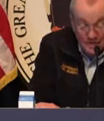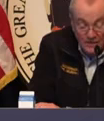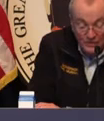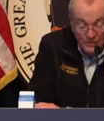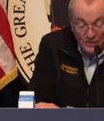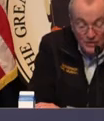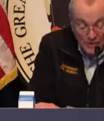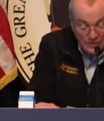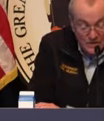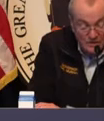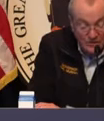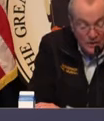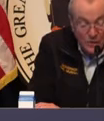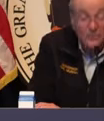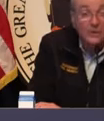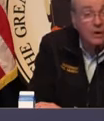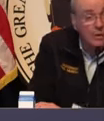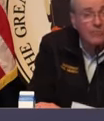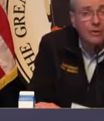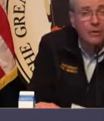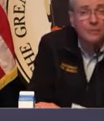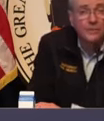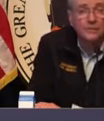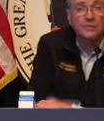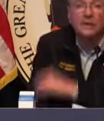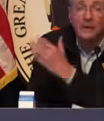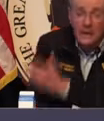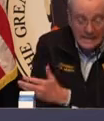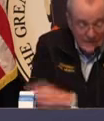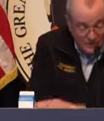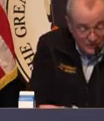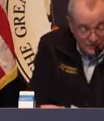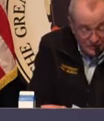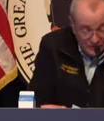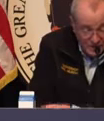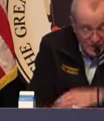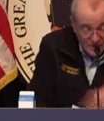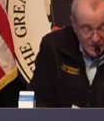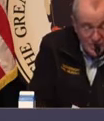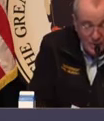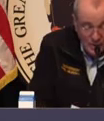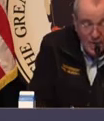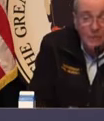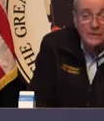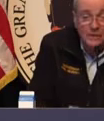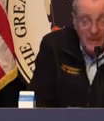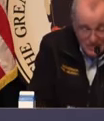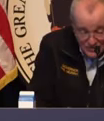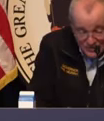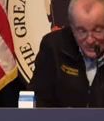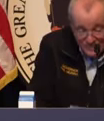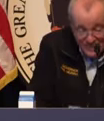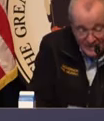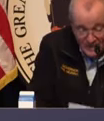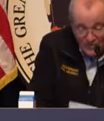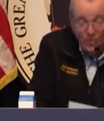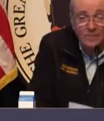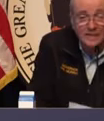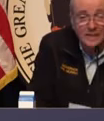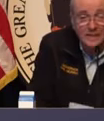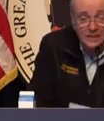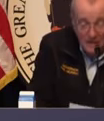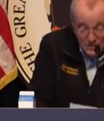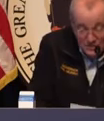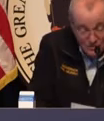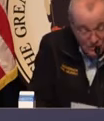long-term care facility residents with the current prohibitions against visitors. So along with their cousins, they